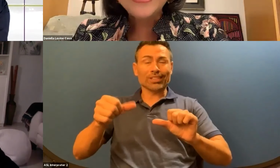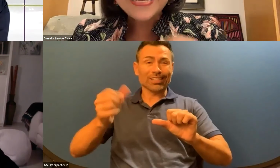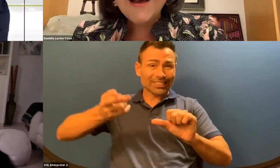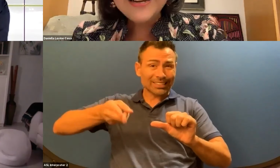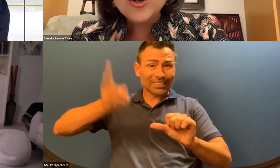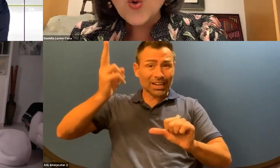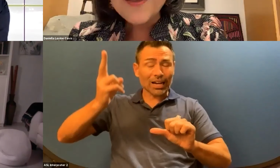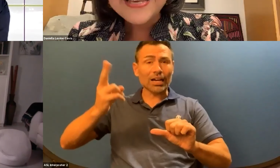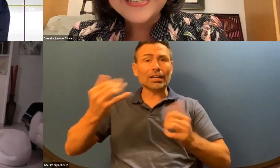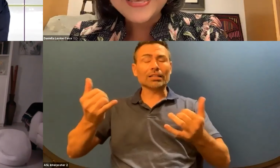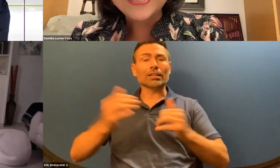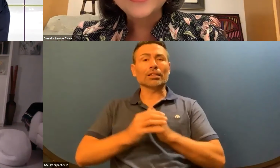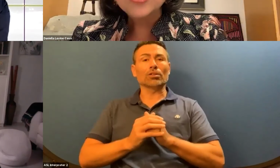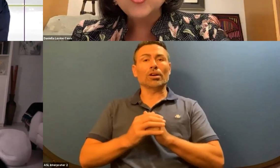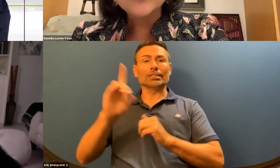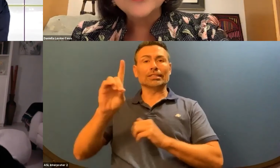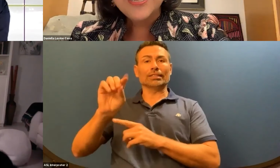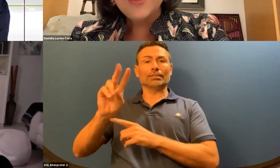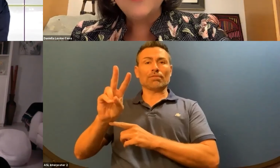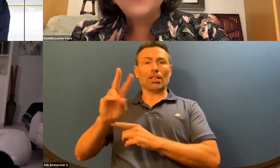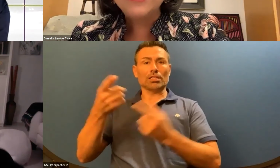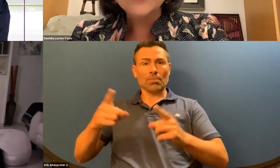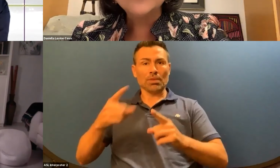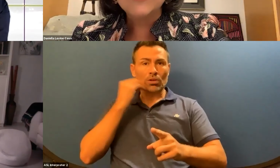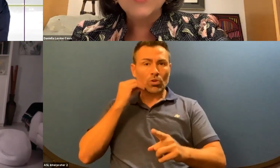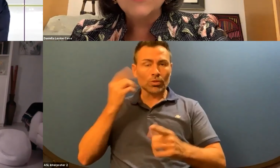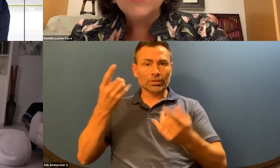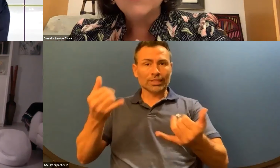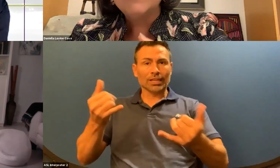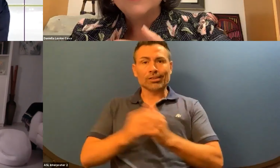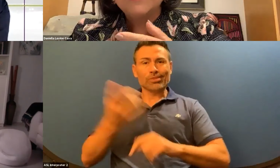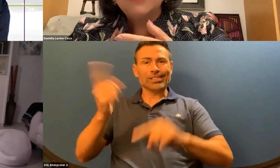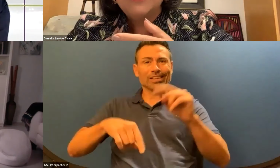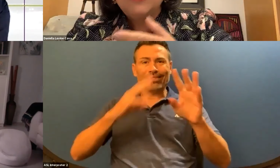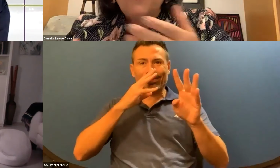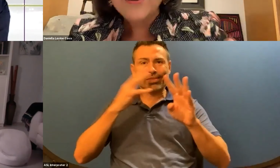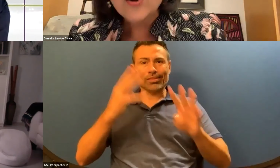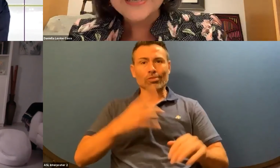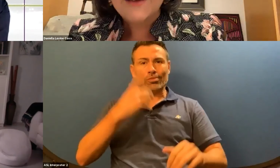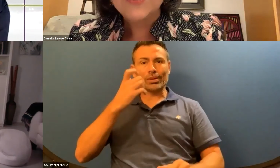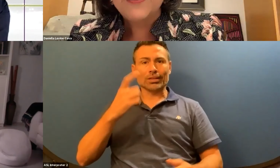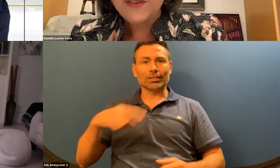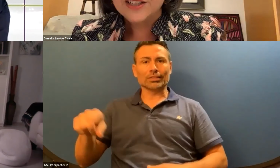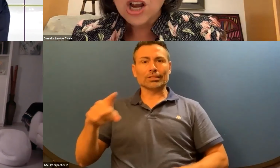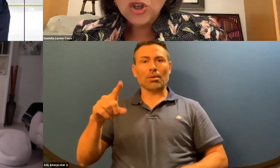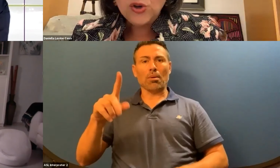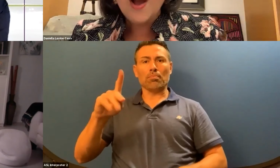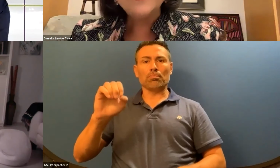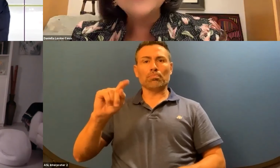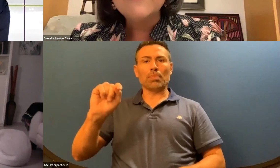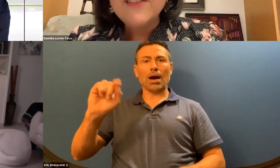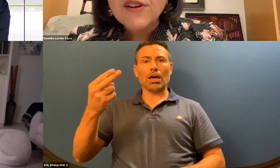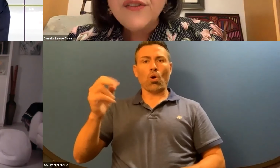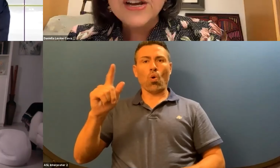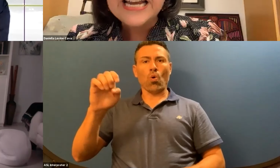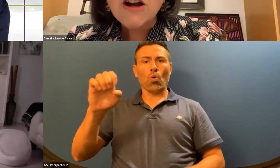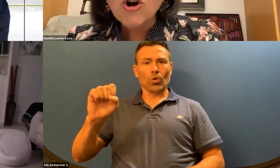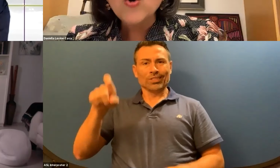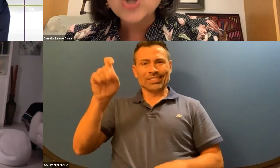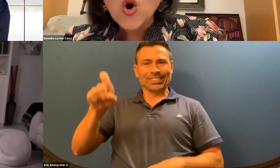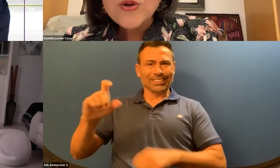know, we cannot ignore these things just because the potholes have to be filled. So I think it's a very,